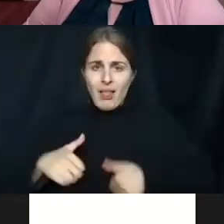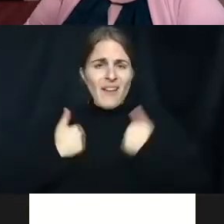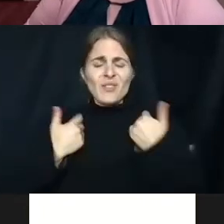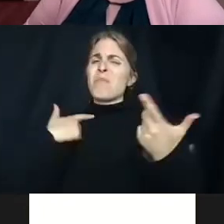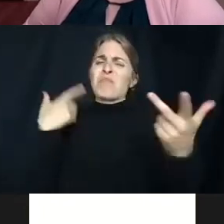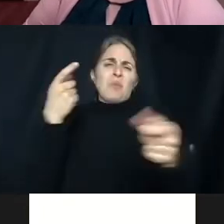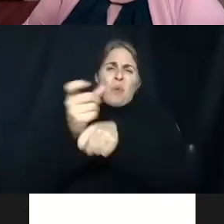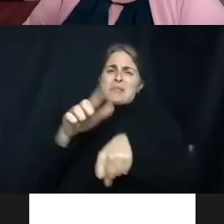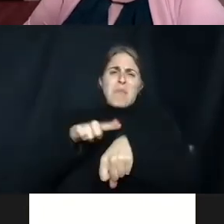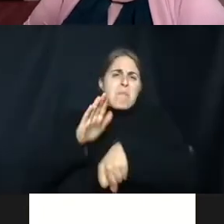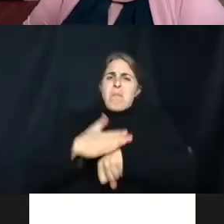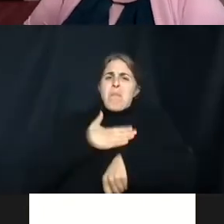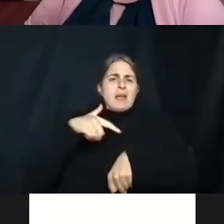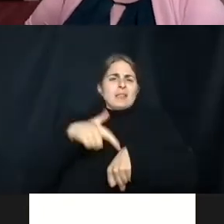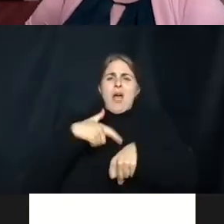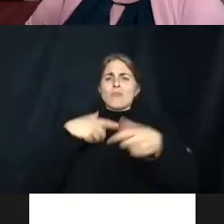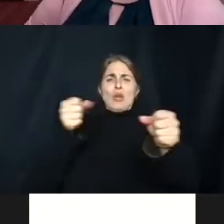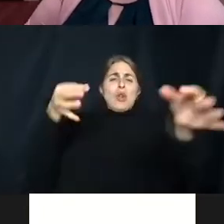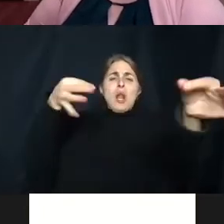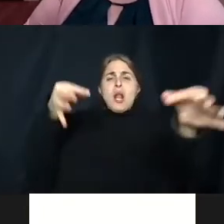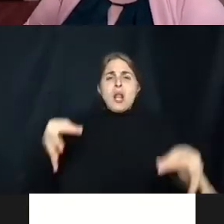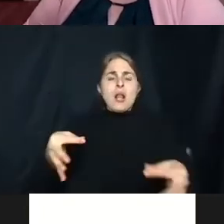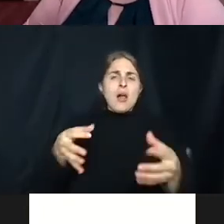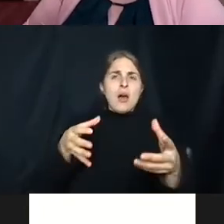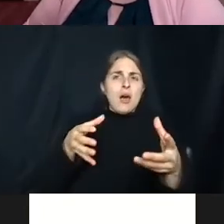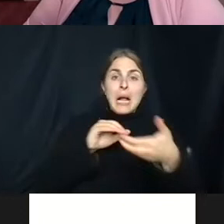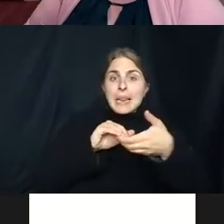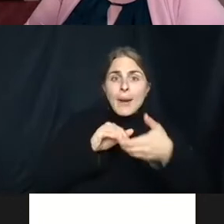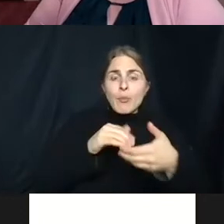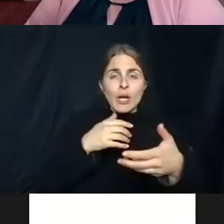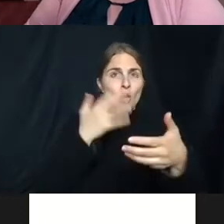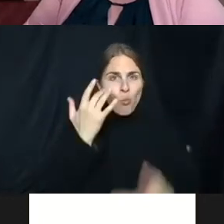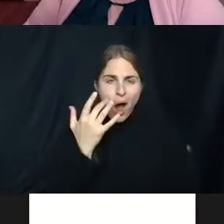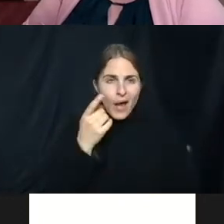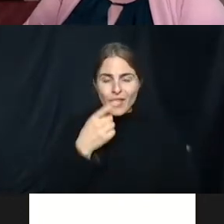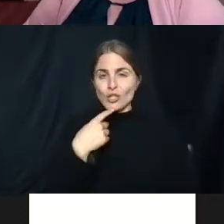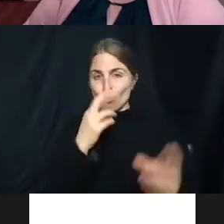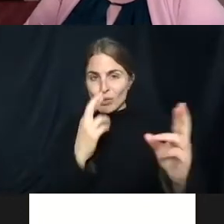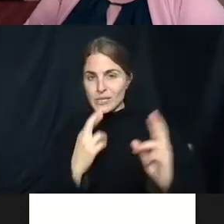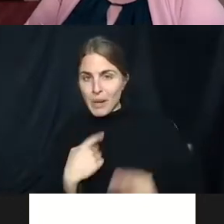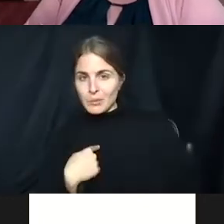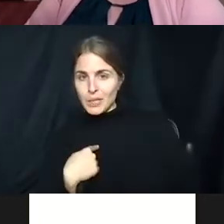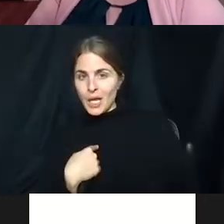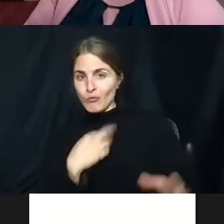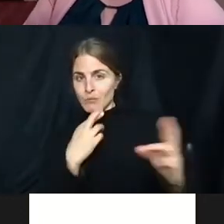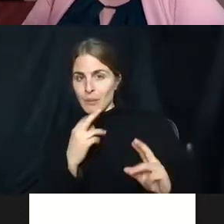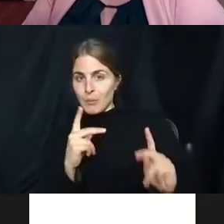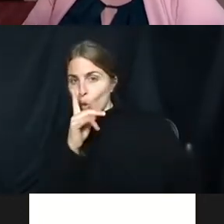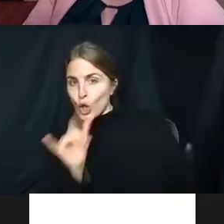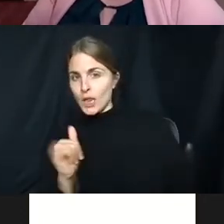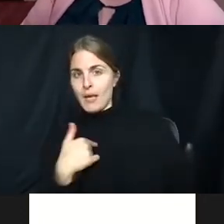time trying to explain to a potential collaborator why they should have respect for me and people who look like me.